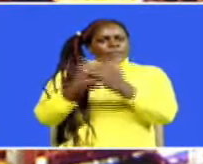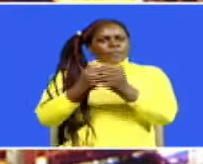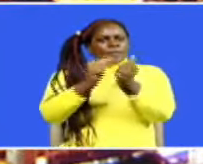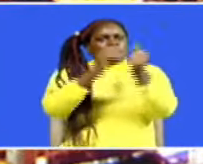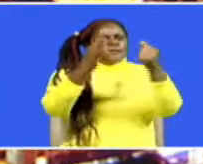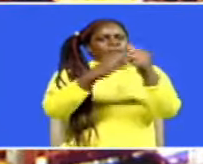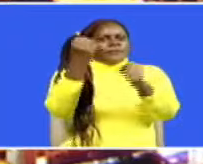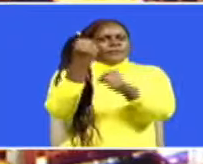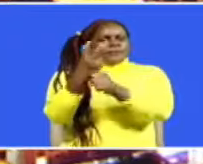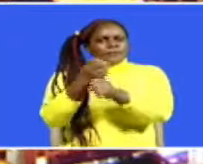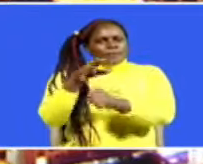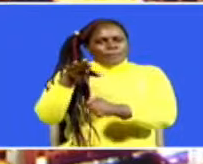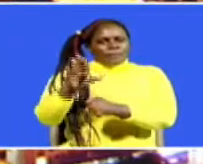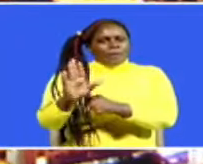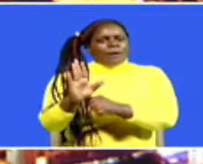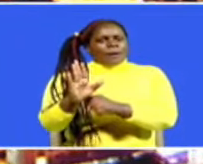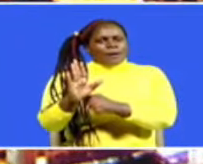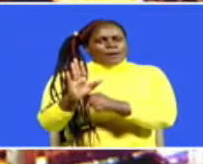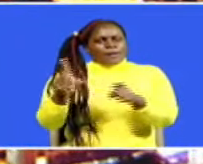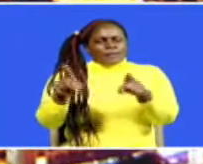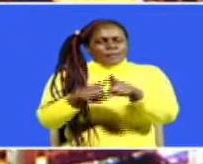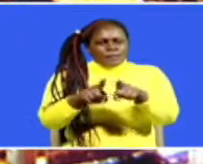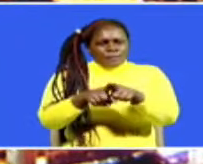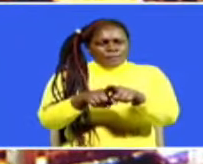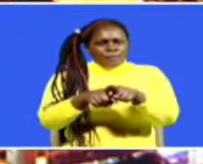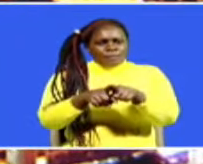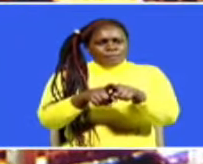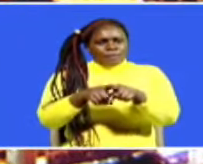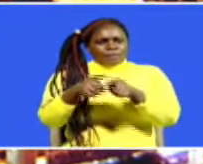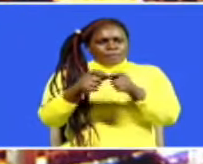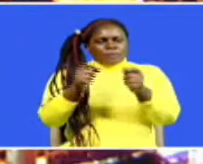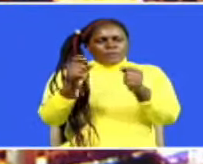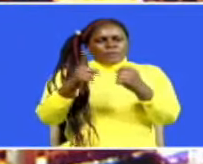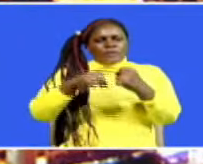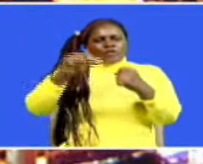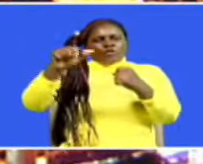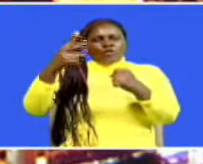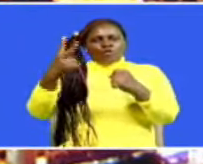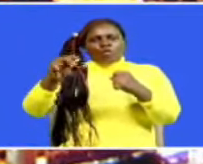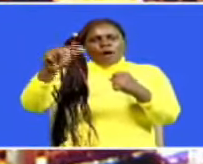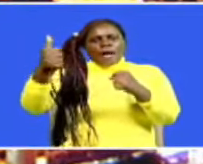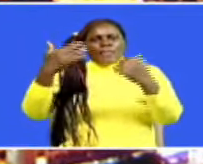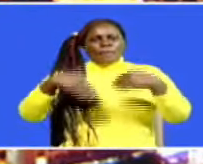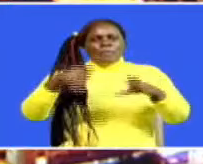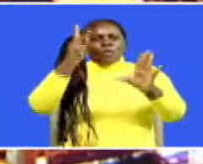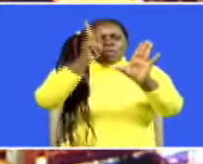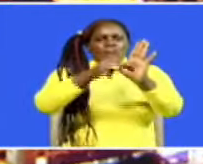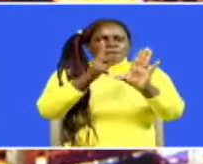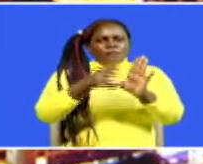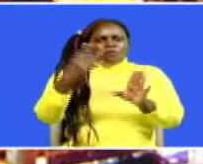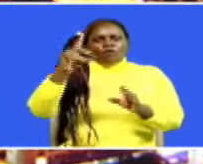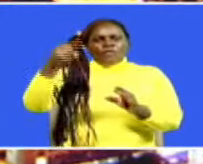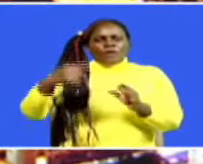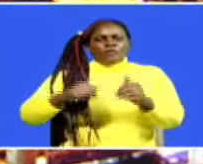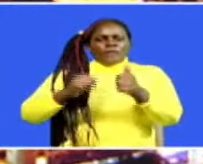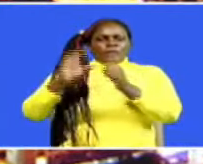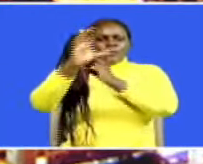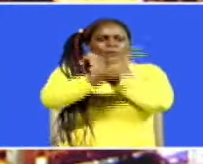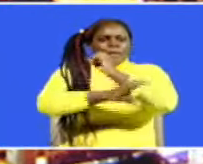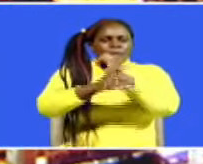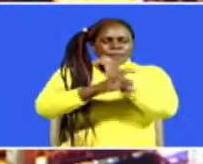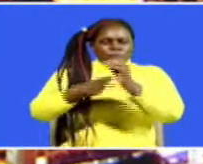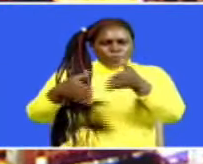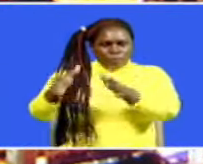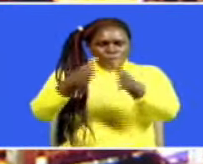December. Ian and his navigator, Jaspal Madaru, will take on 62 other drivers, covering over 4,000 kilometers across the rally